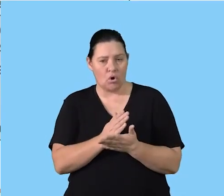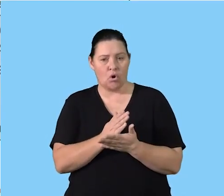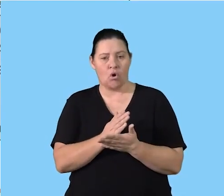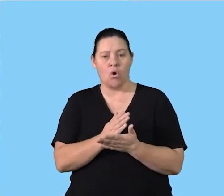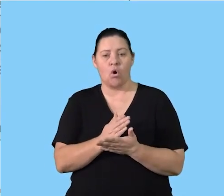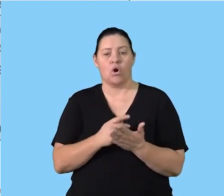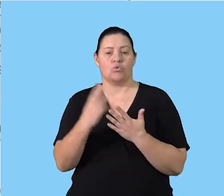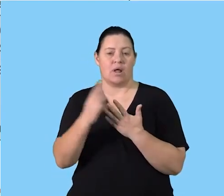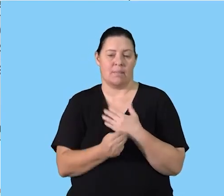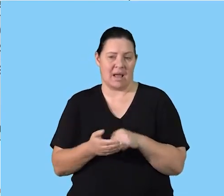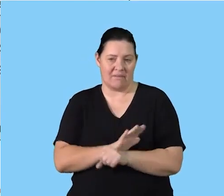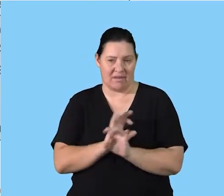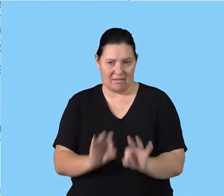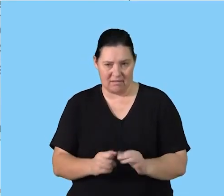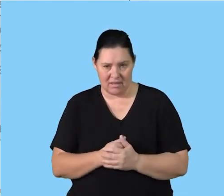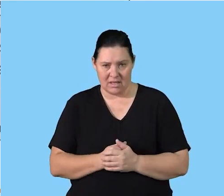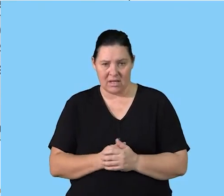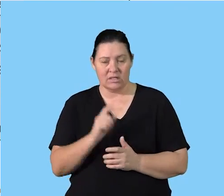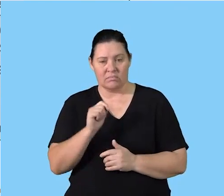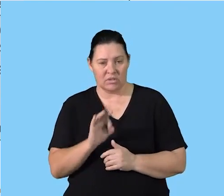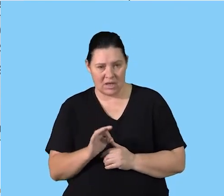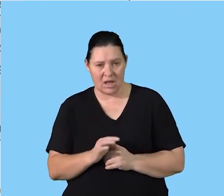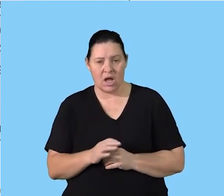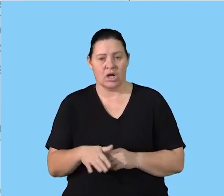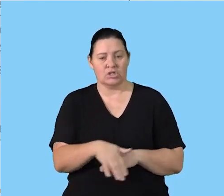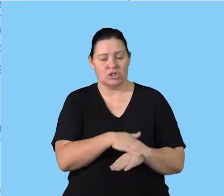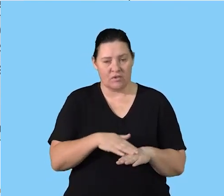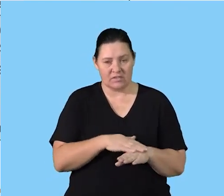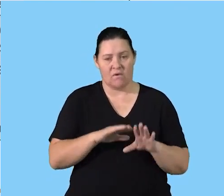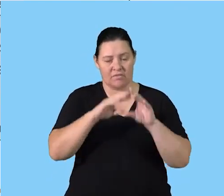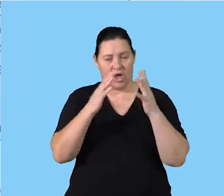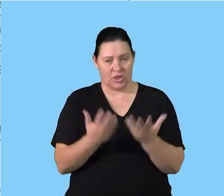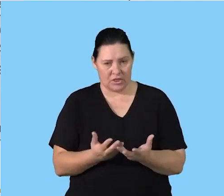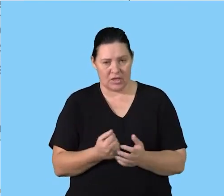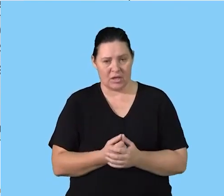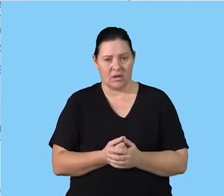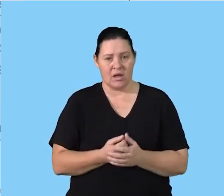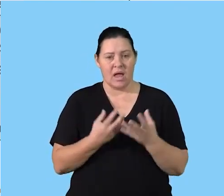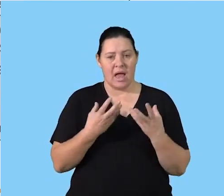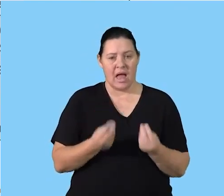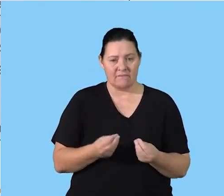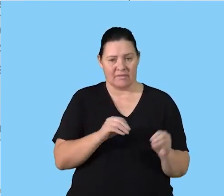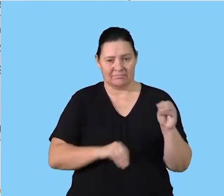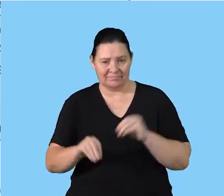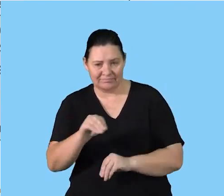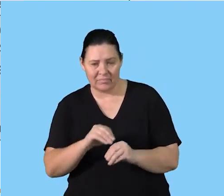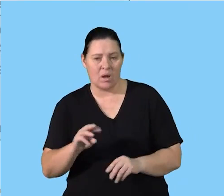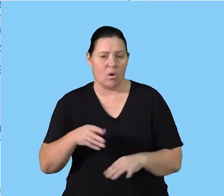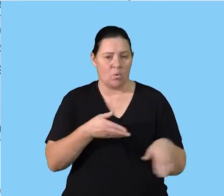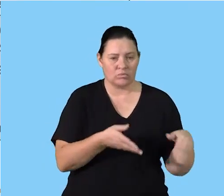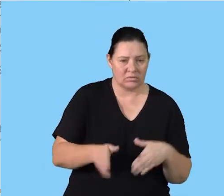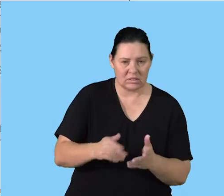coverage. In term 3, under surface of the earth, we have got erosion and deposition under rivers. We